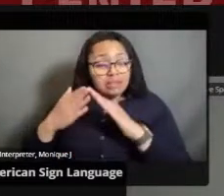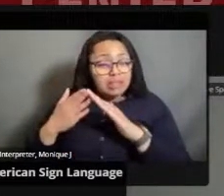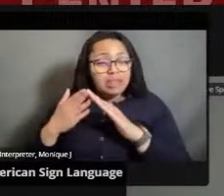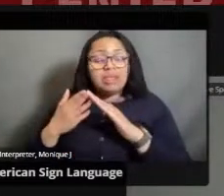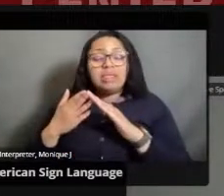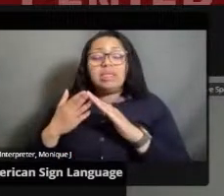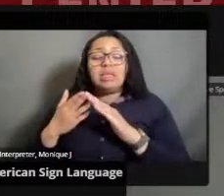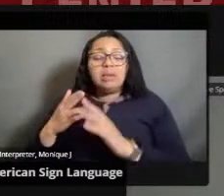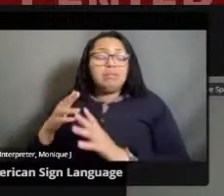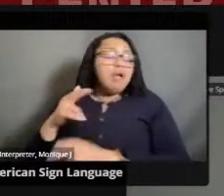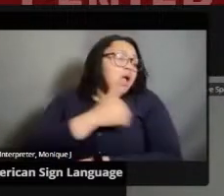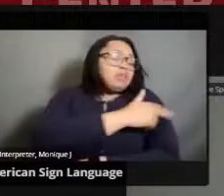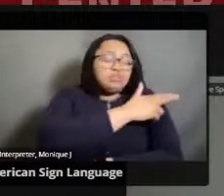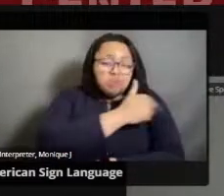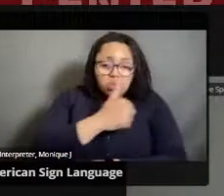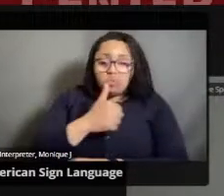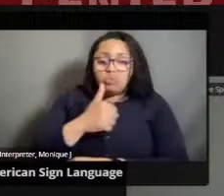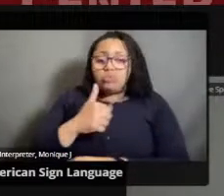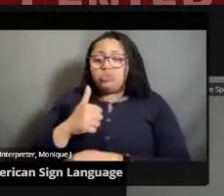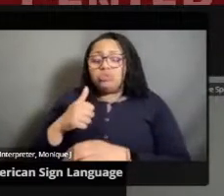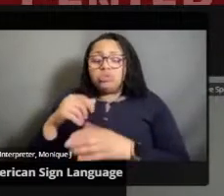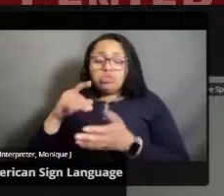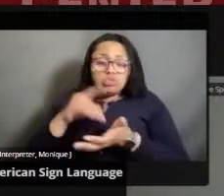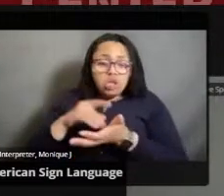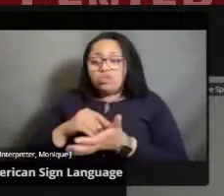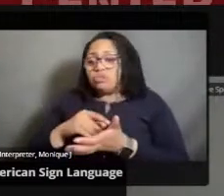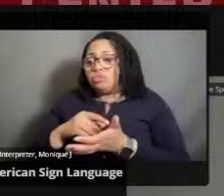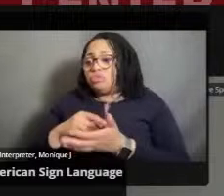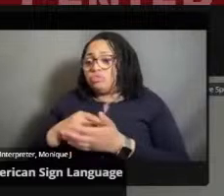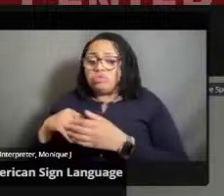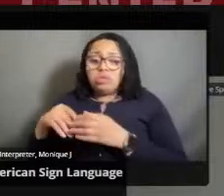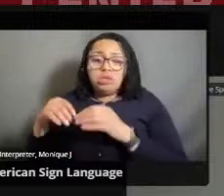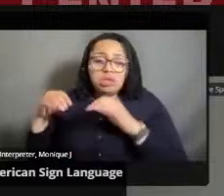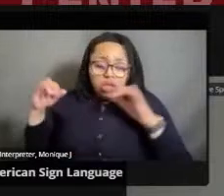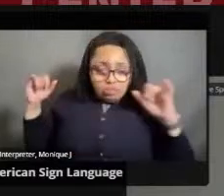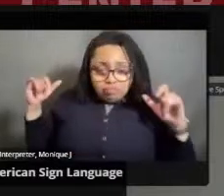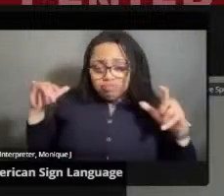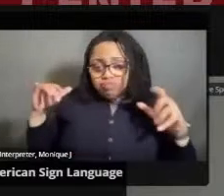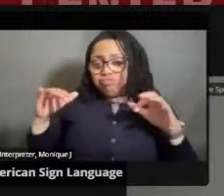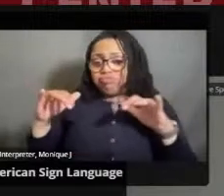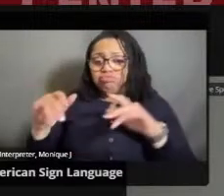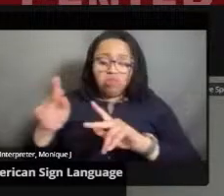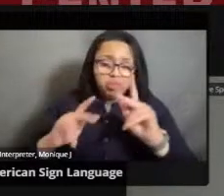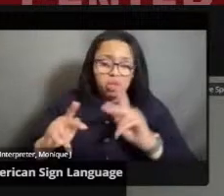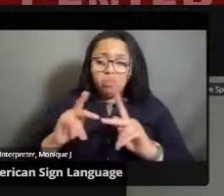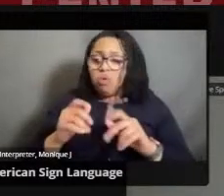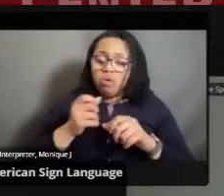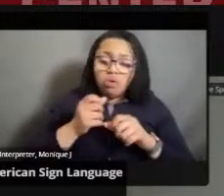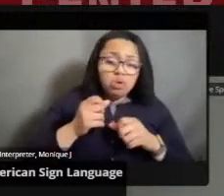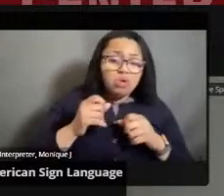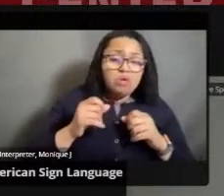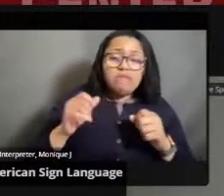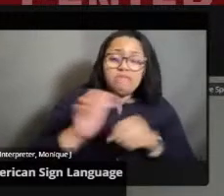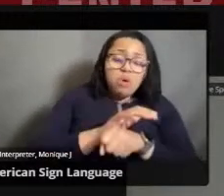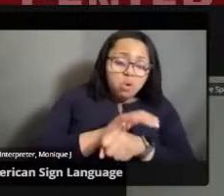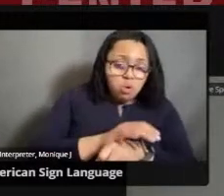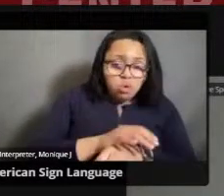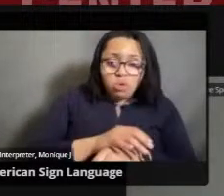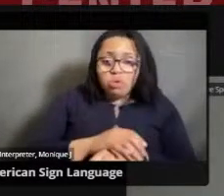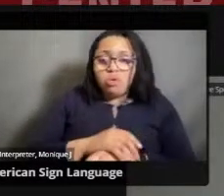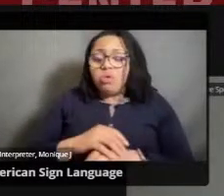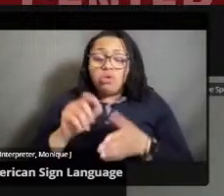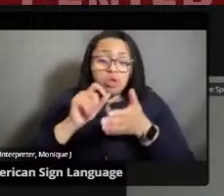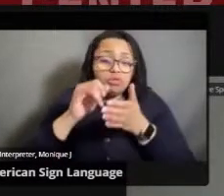without overcrowding and yelling at students, new families without pain or sadness, journalists